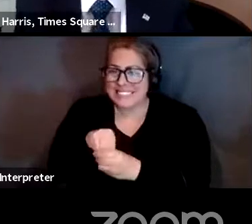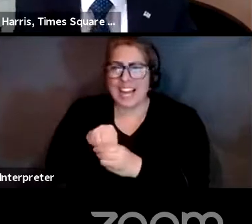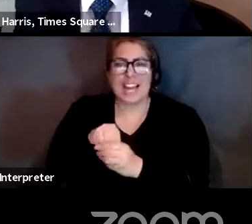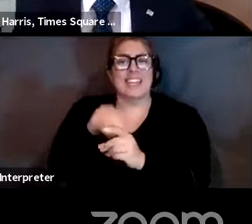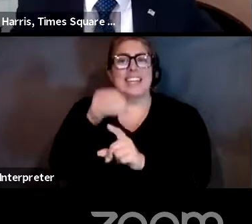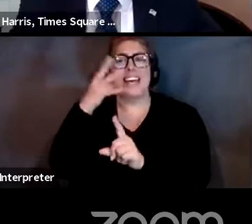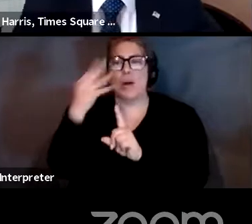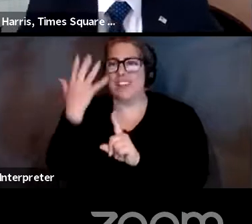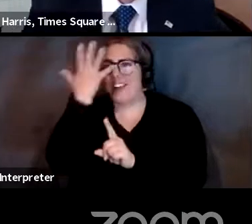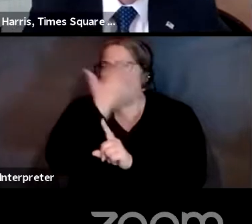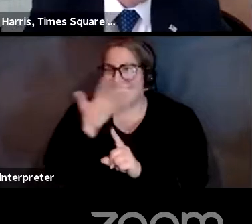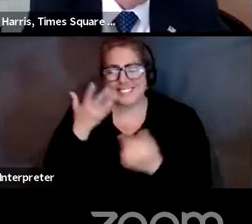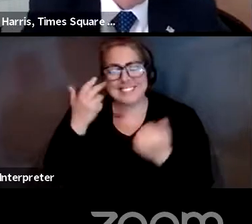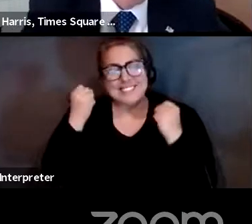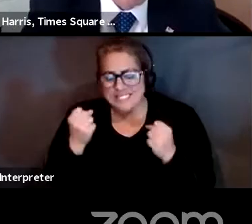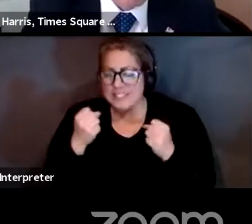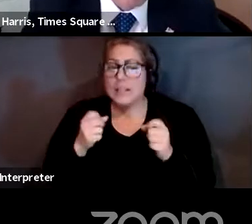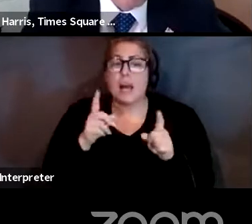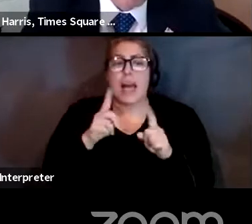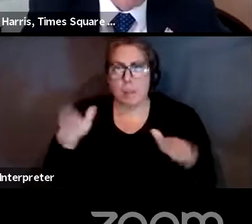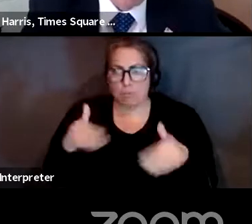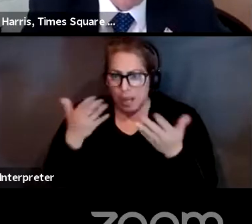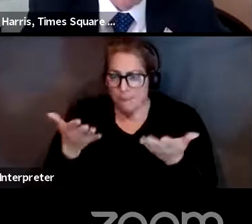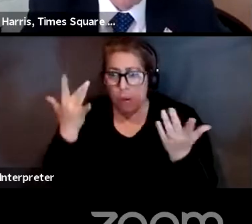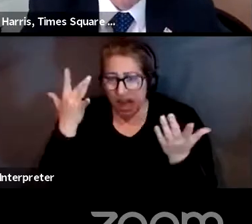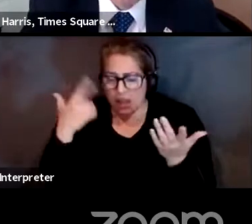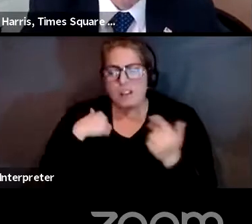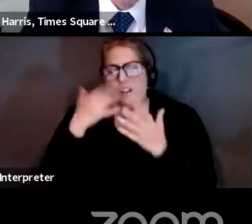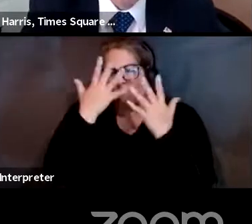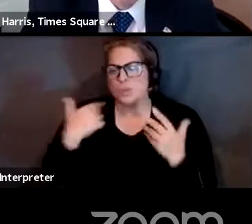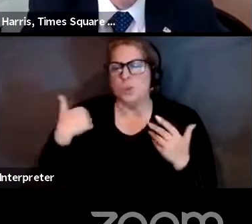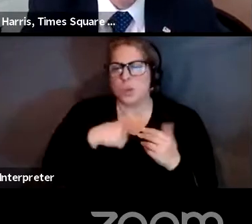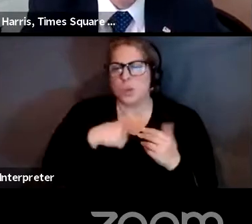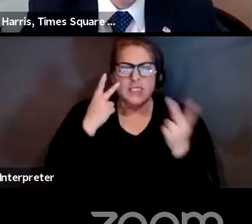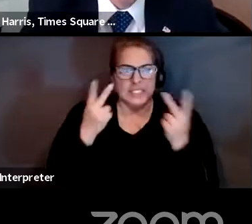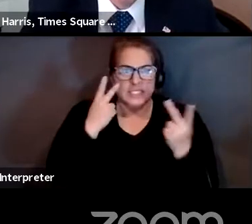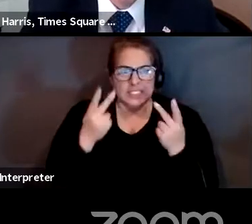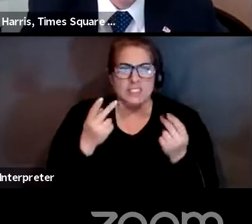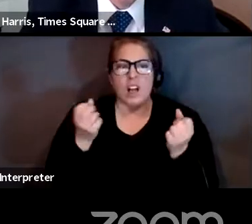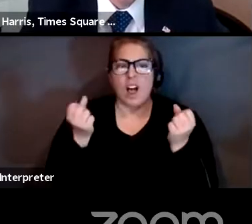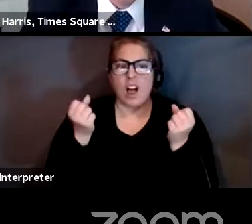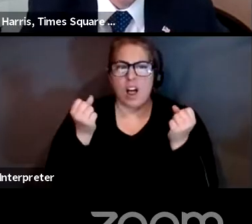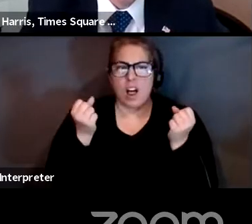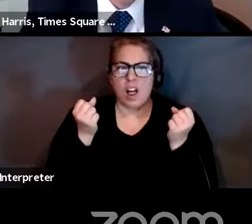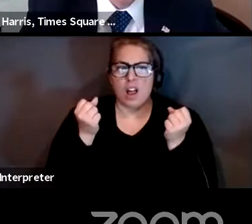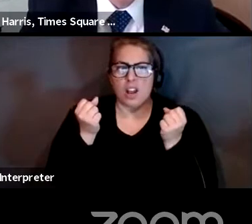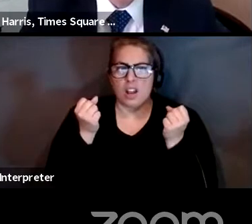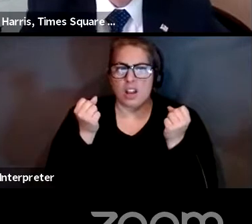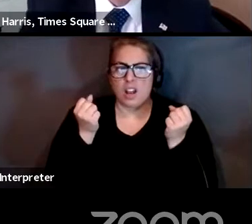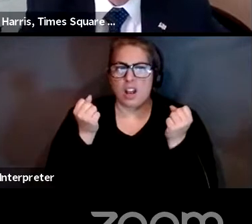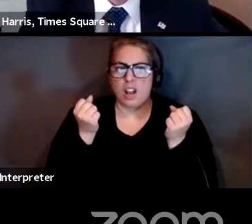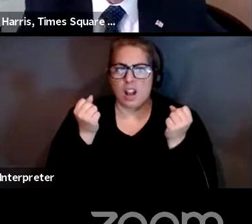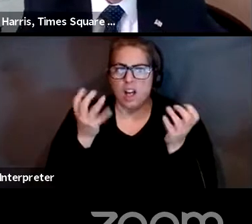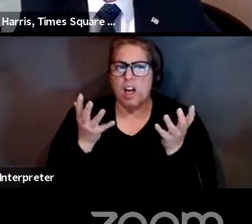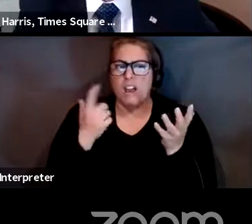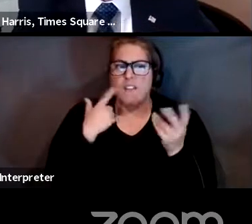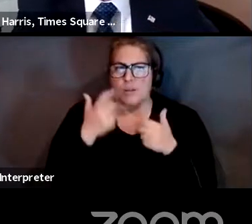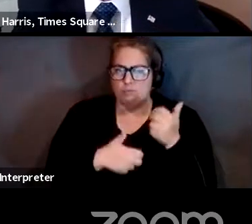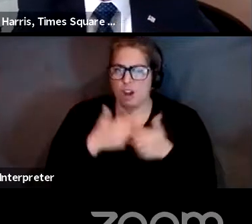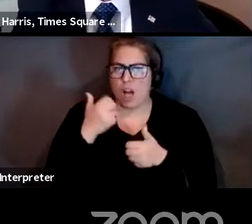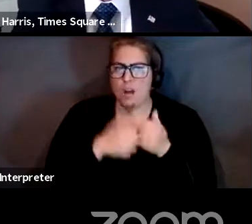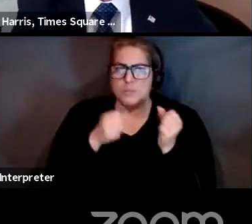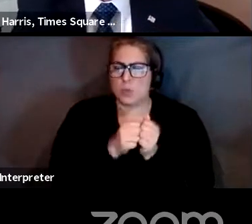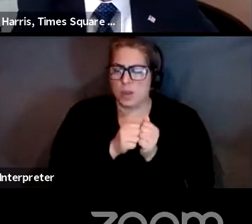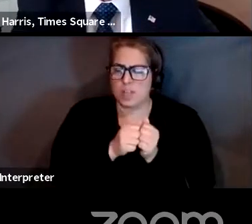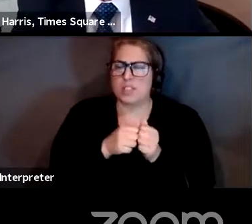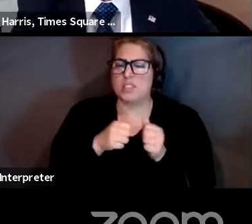the reason I want to bring this up is that unfortunately we have seen a lot of NIMBYism for any type of affordable housing, including